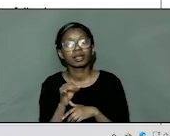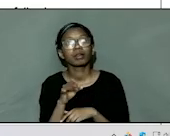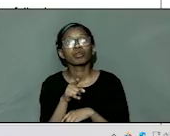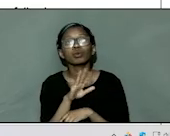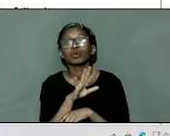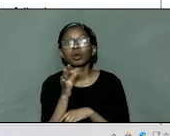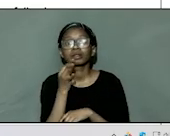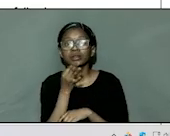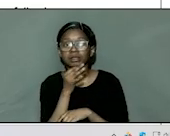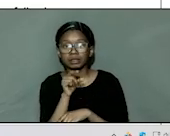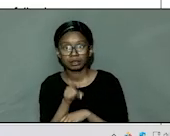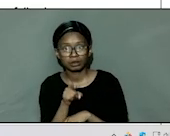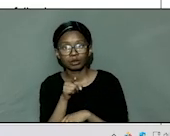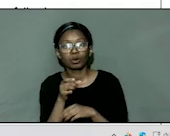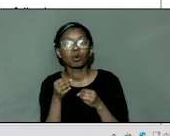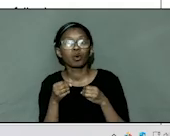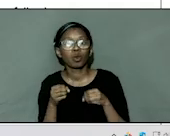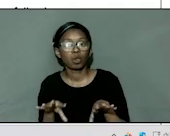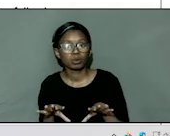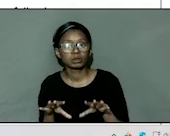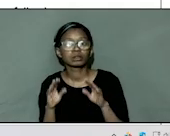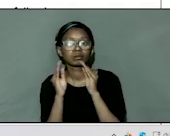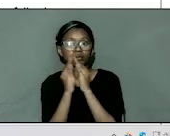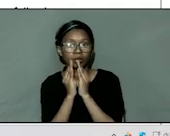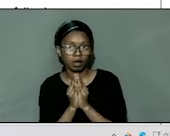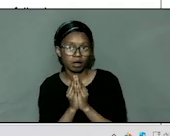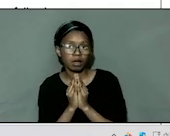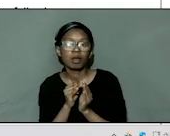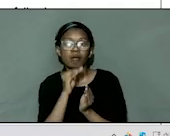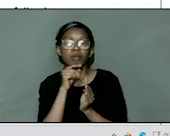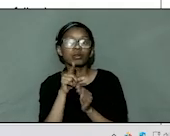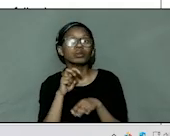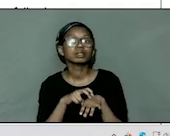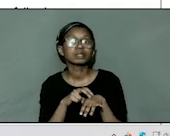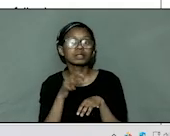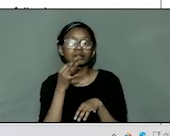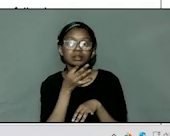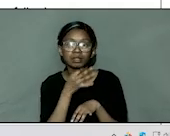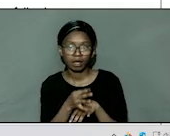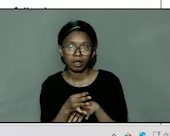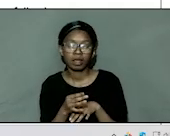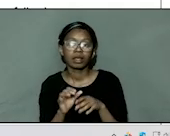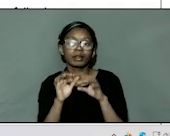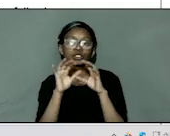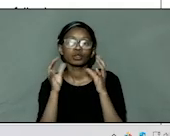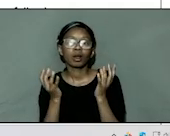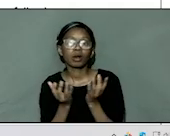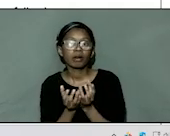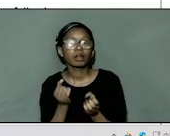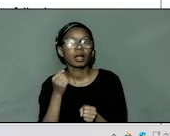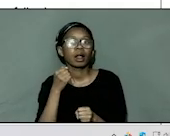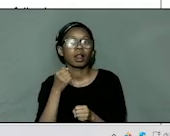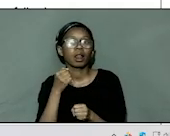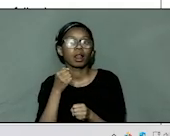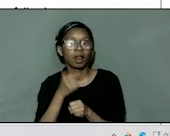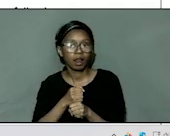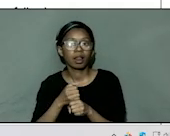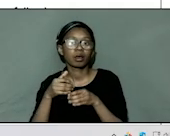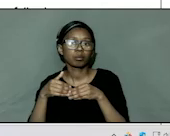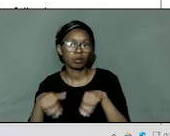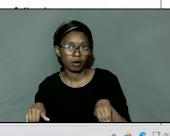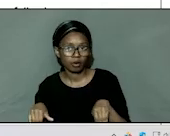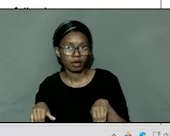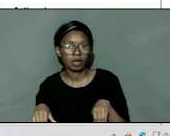lose a mark. So you must mention that geographical barrier. So the population will then